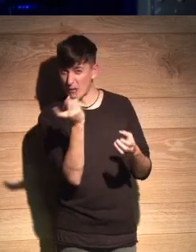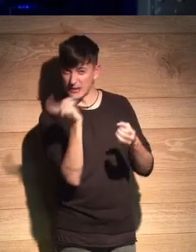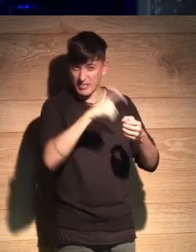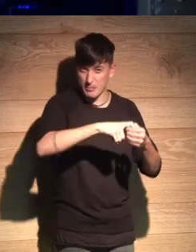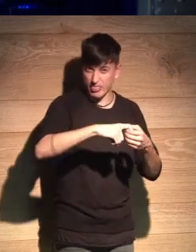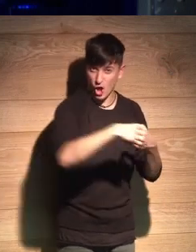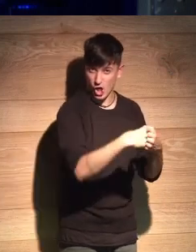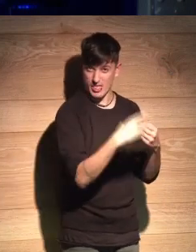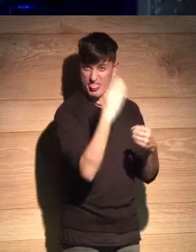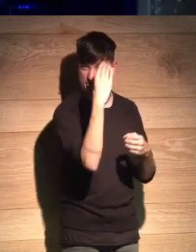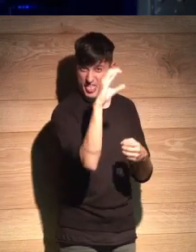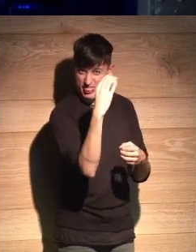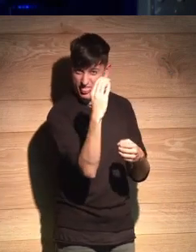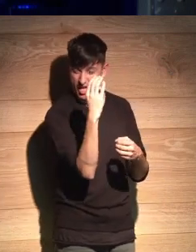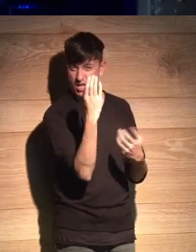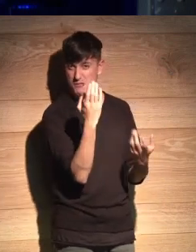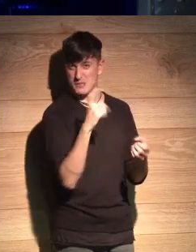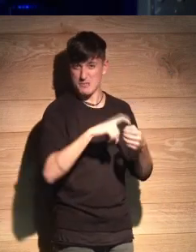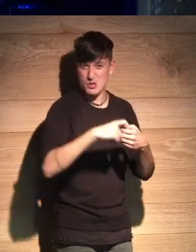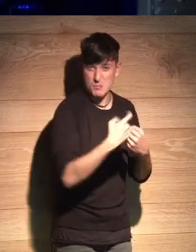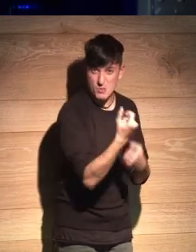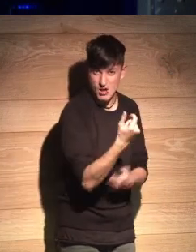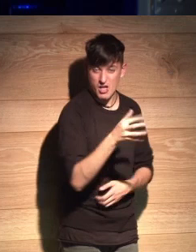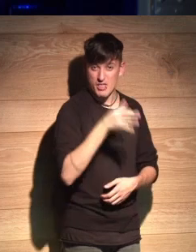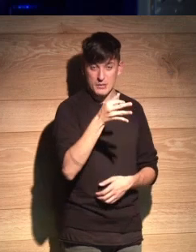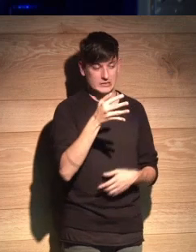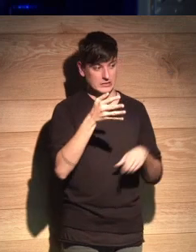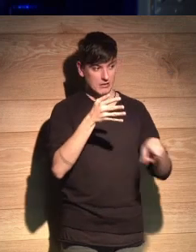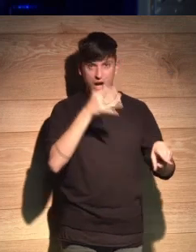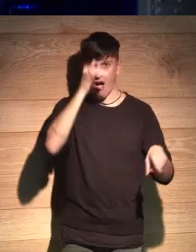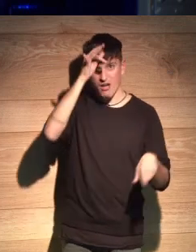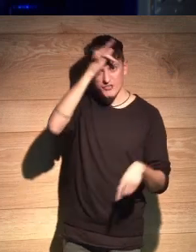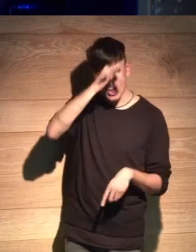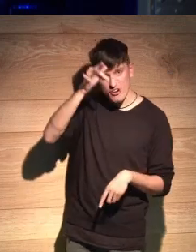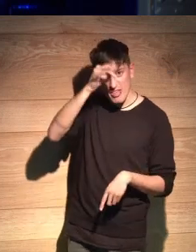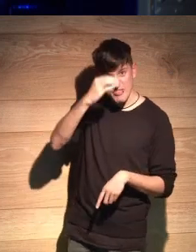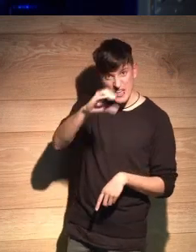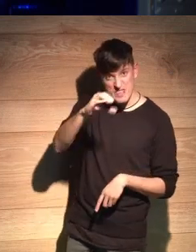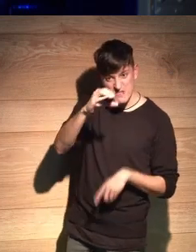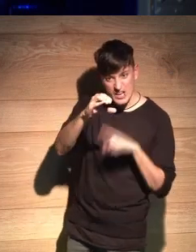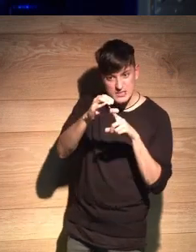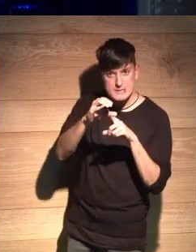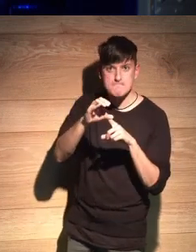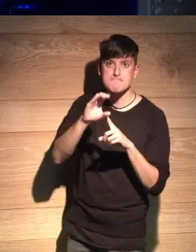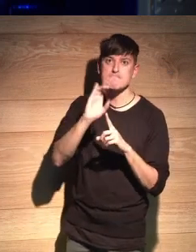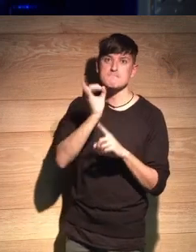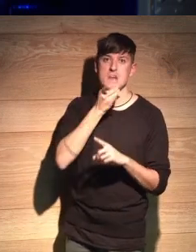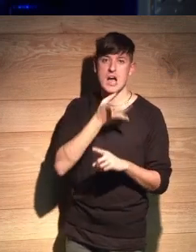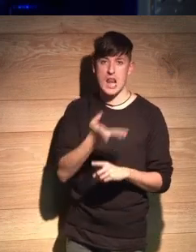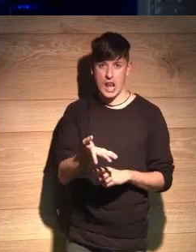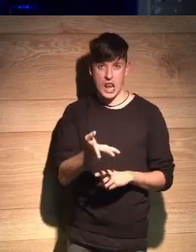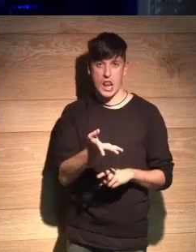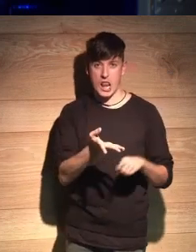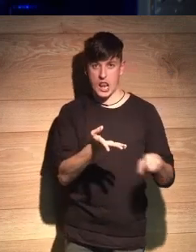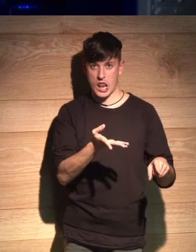participation she has had in science, has been supported with scientific theories, with the wrong